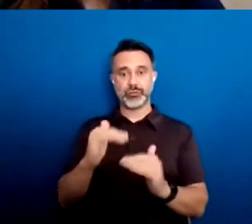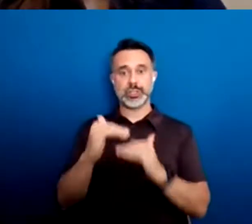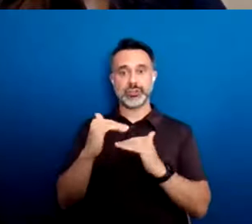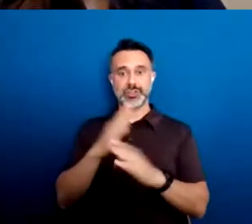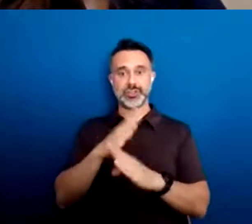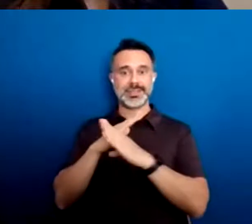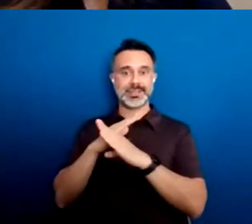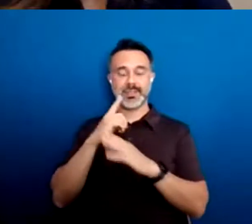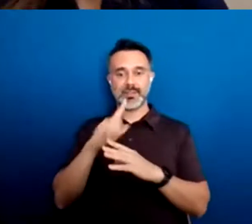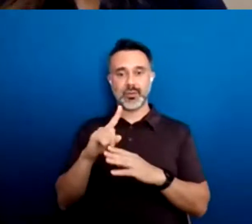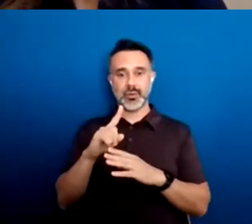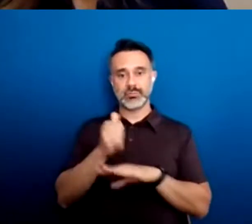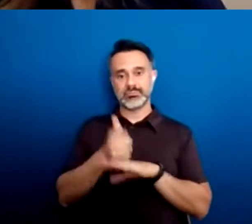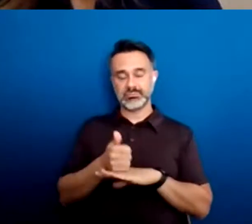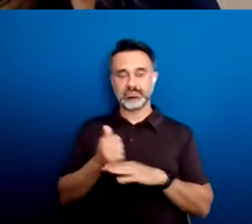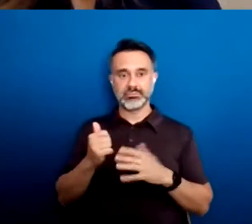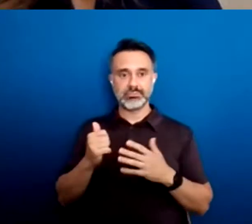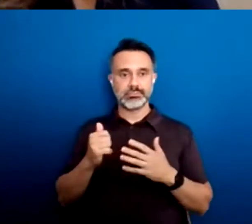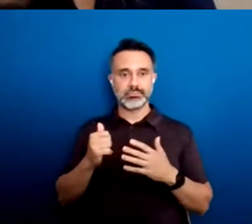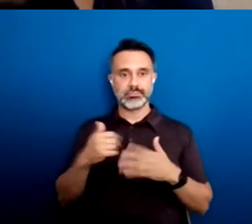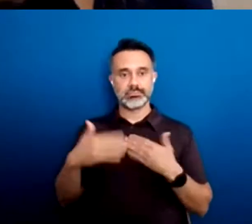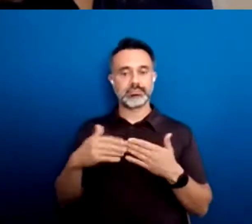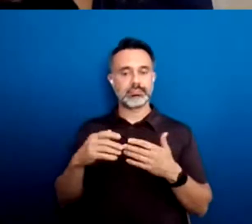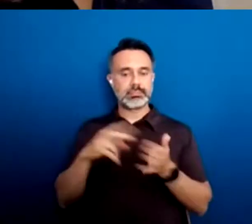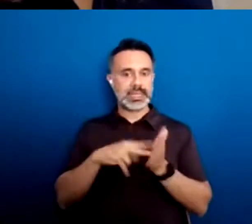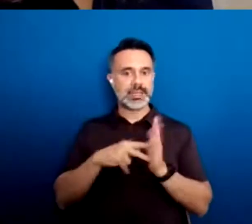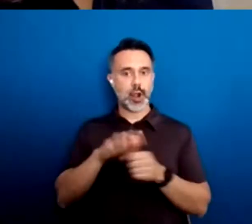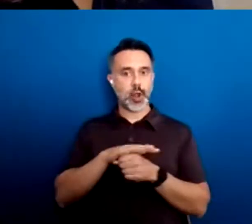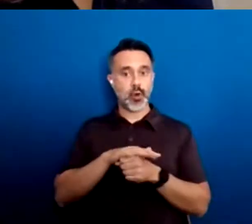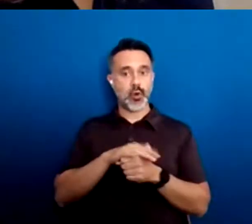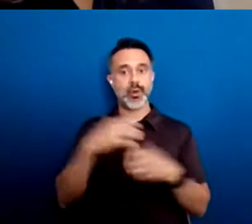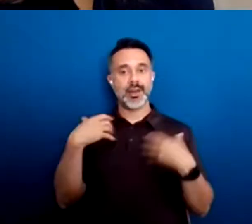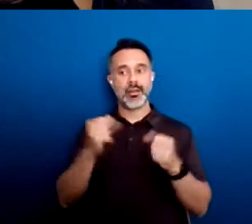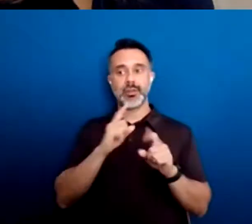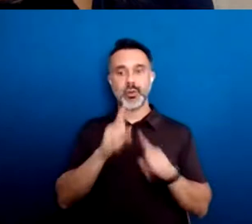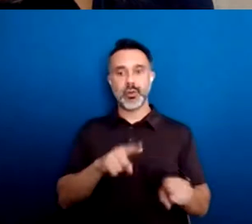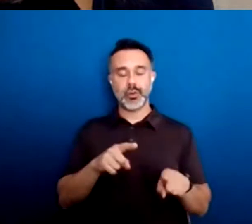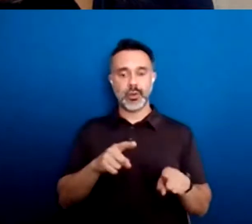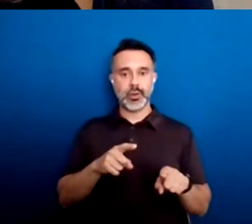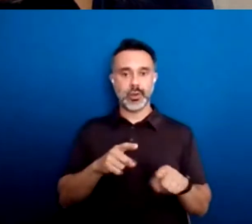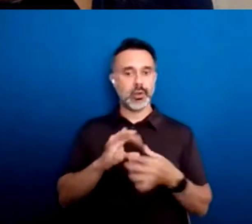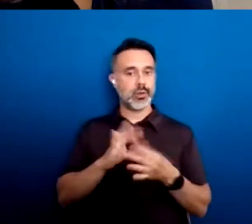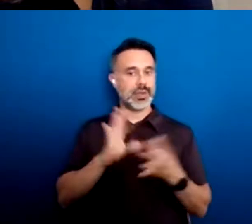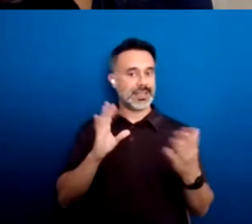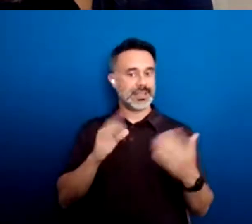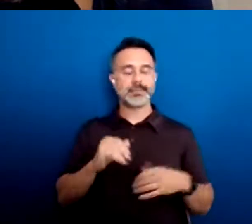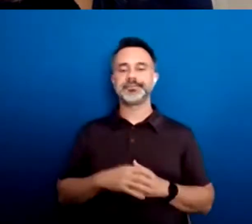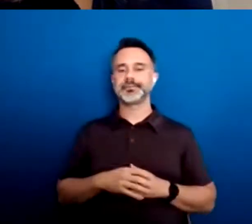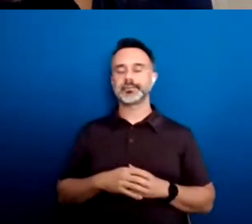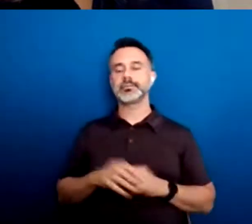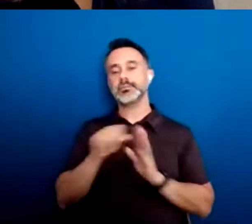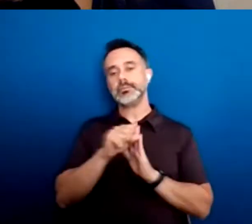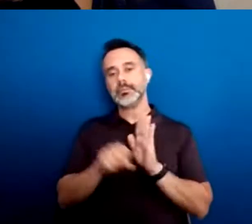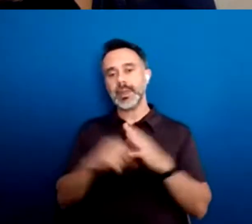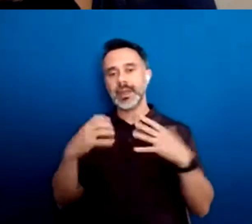place. So at that time, our local health order would expire, would be lifted. The state health order would also be lifted. We